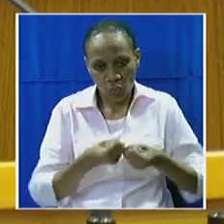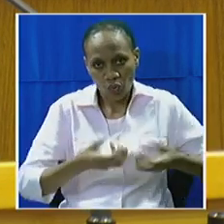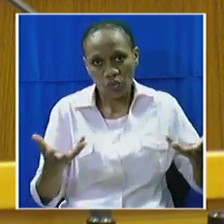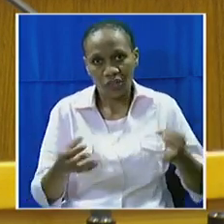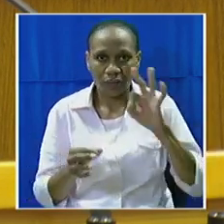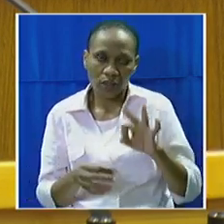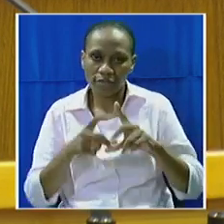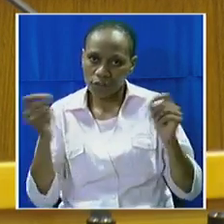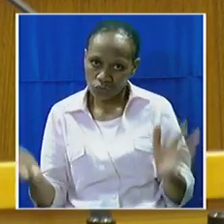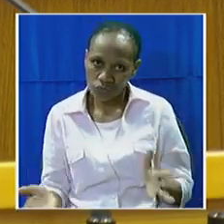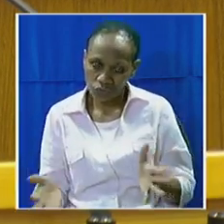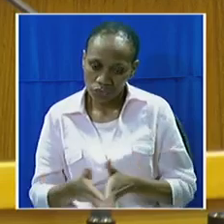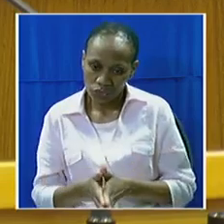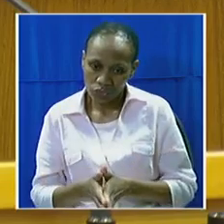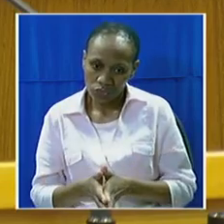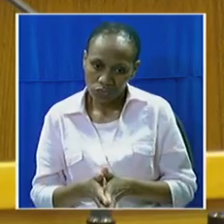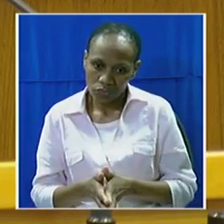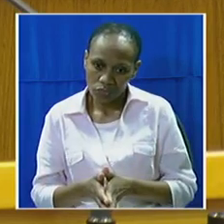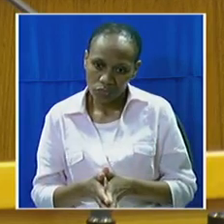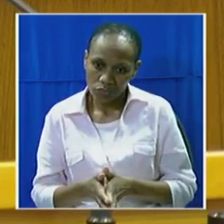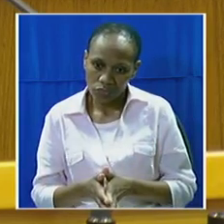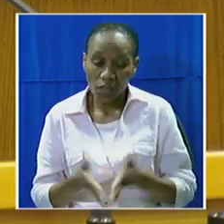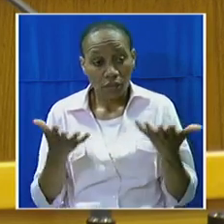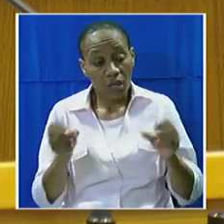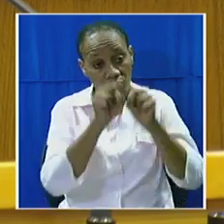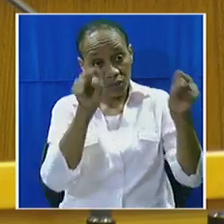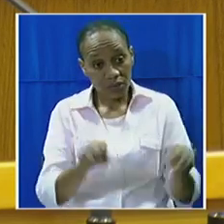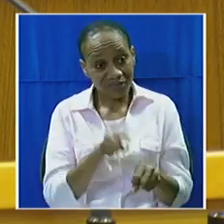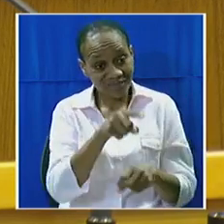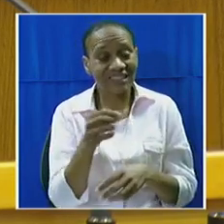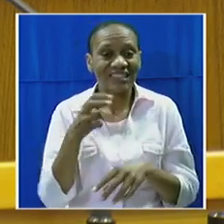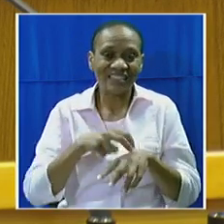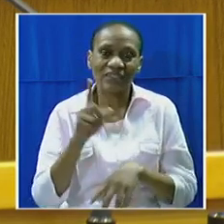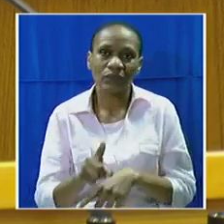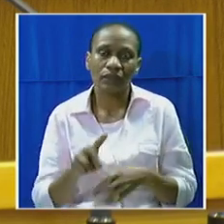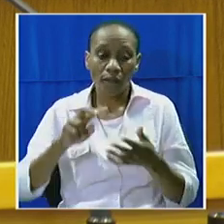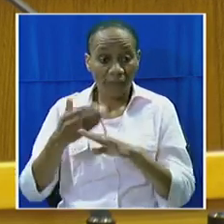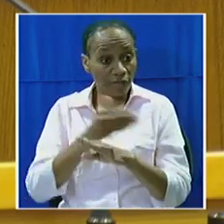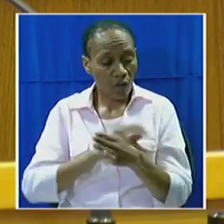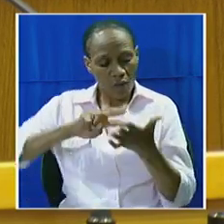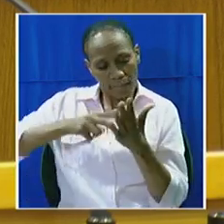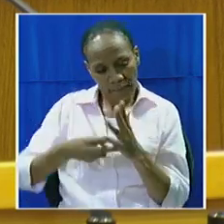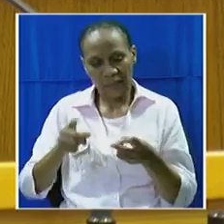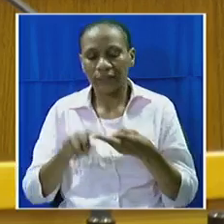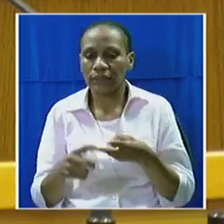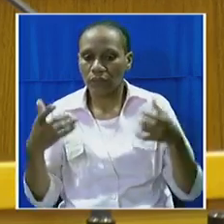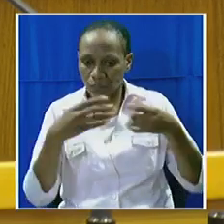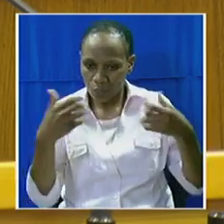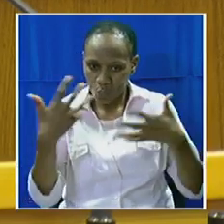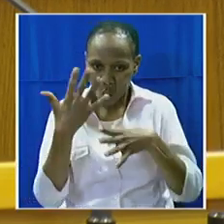eThekwini. The model of the system requires planning,